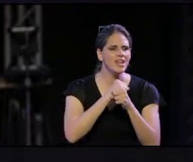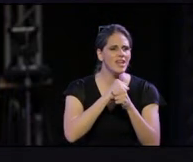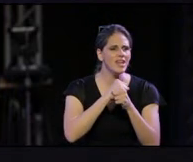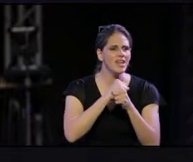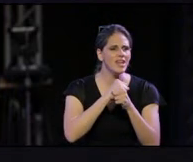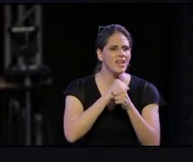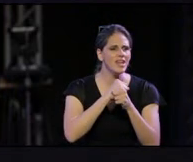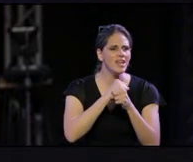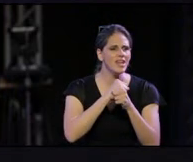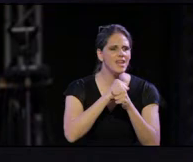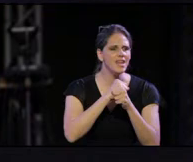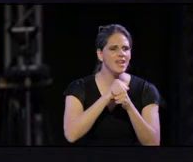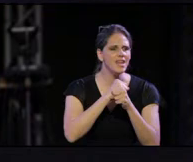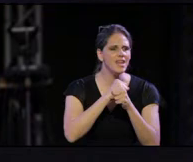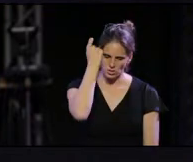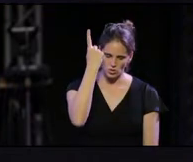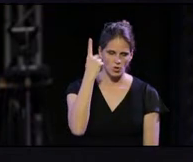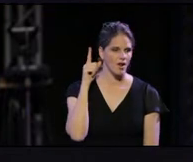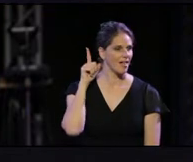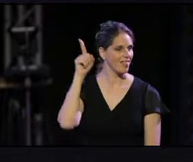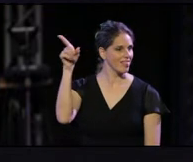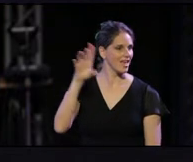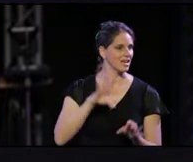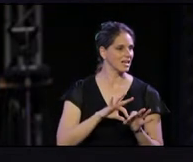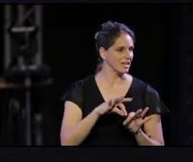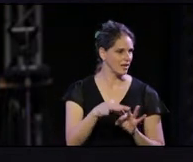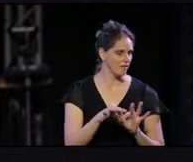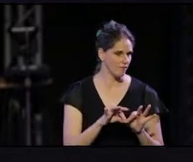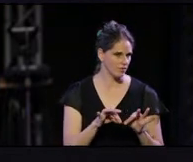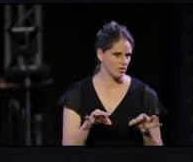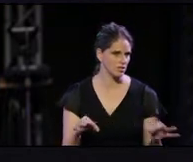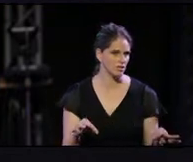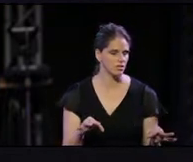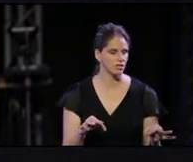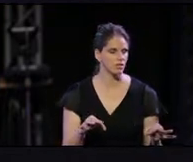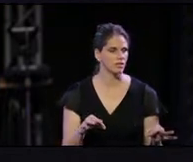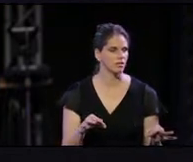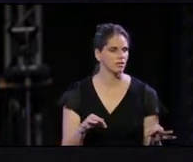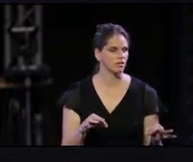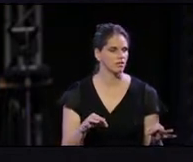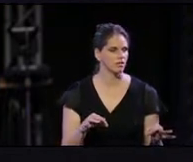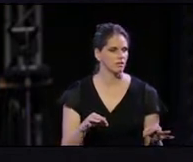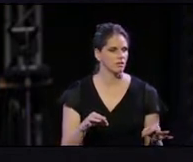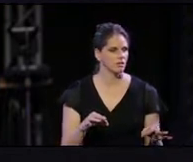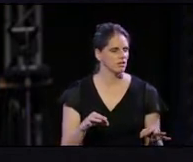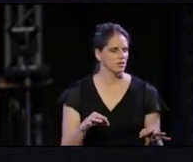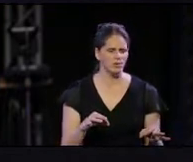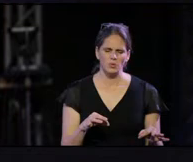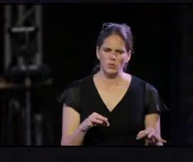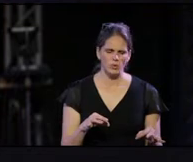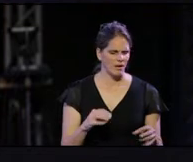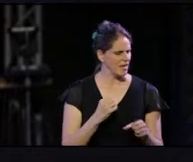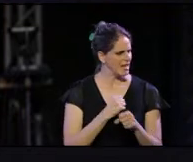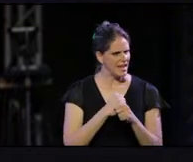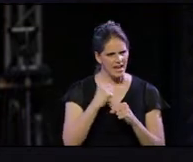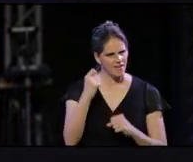grasped that gift. Perhaps as you sit here, you go, I've actually never grasped that gift that